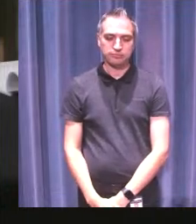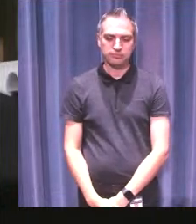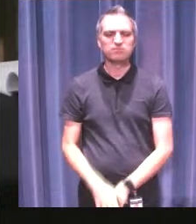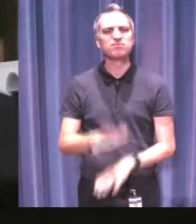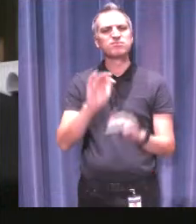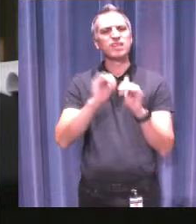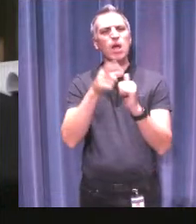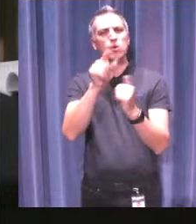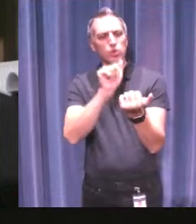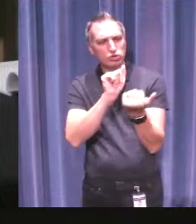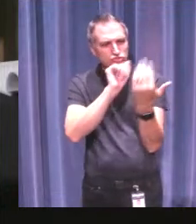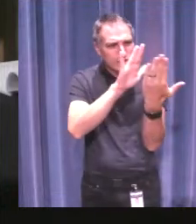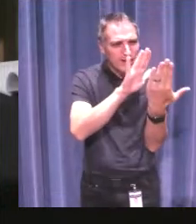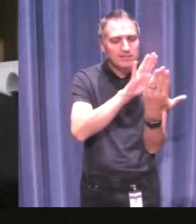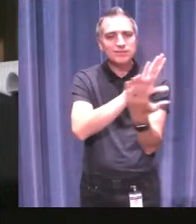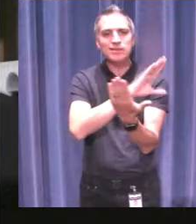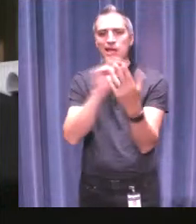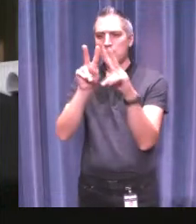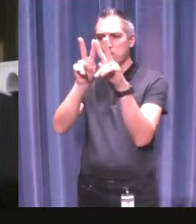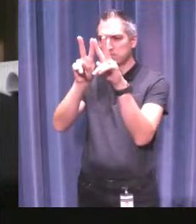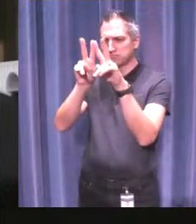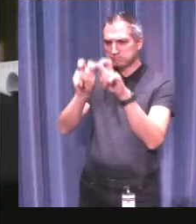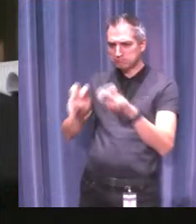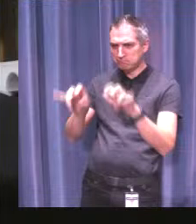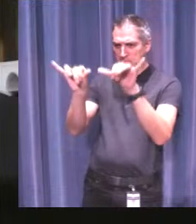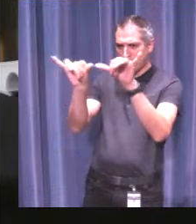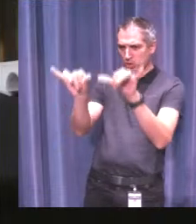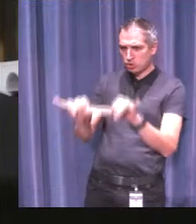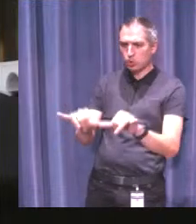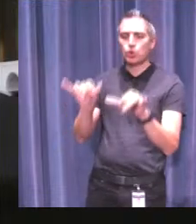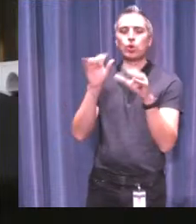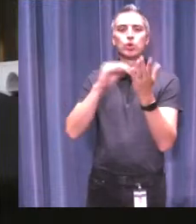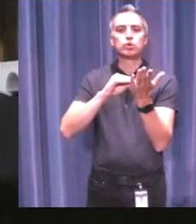measure student and public safety on our campus? Yeah.